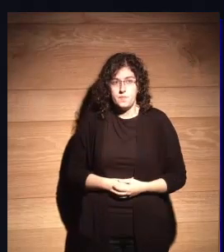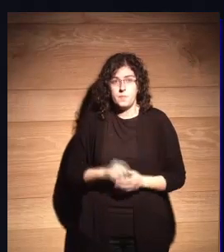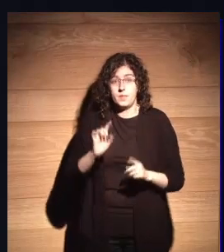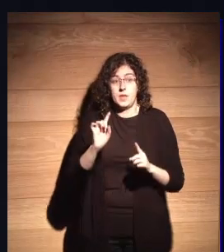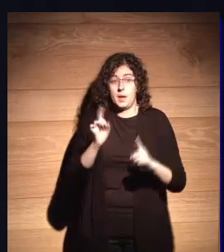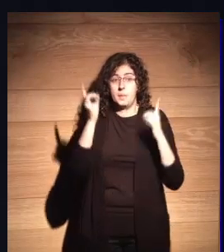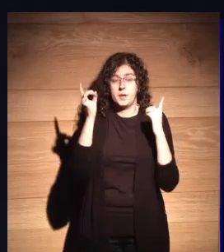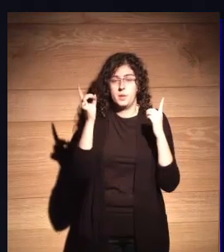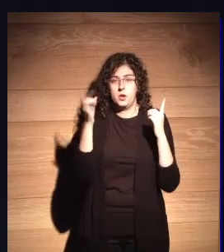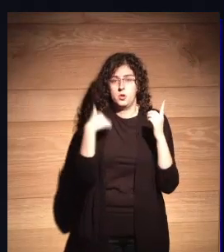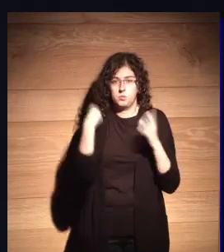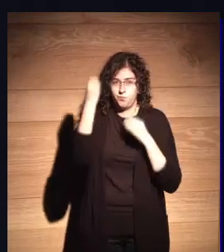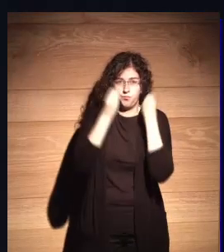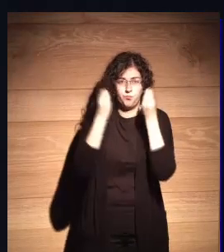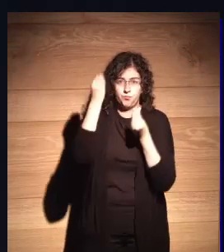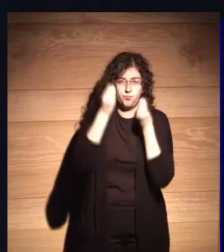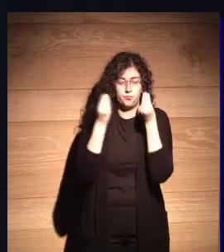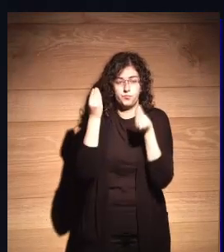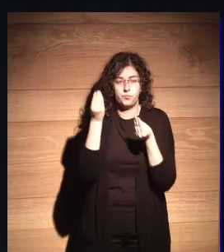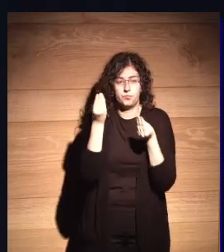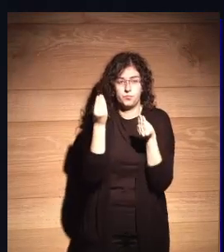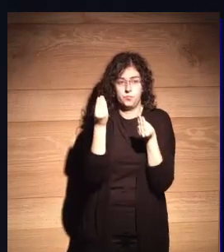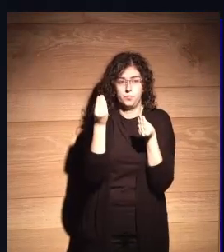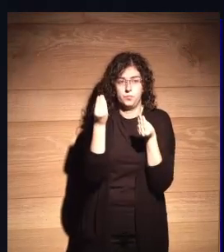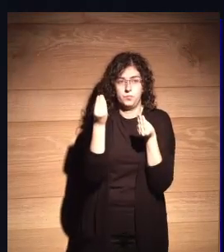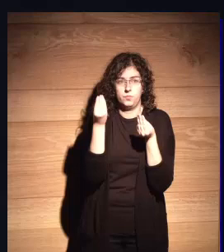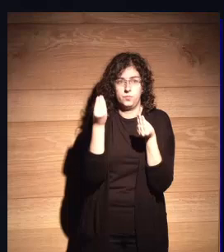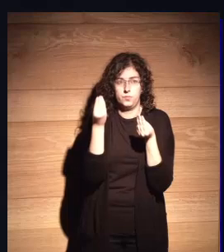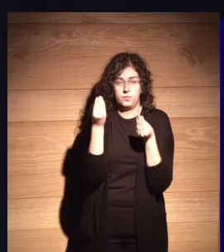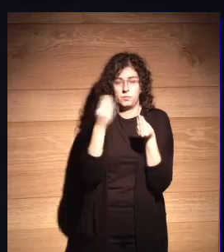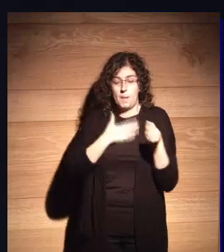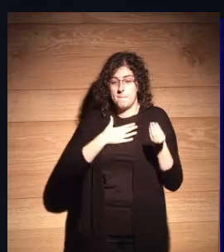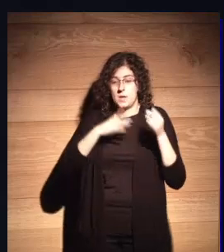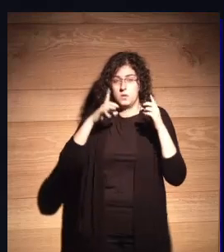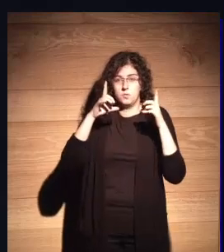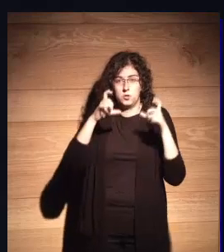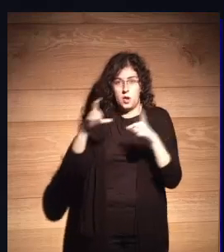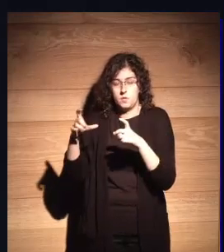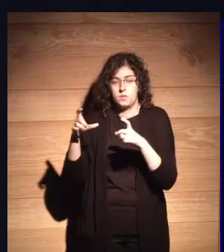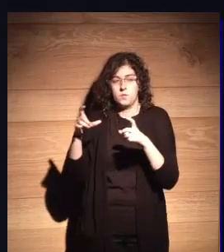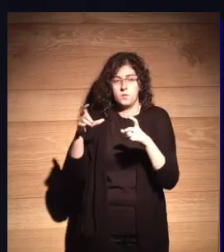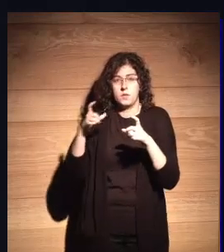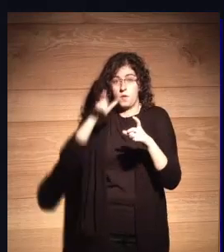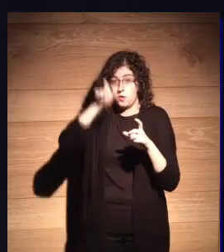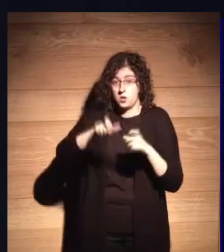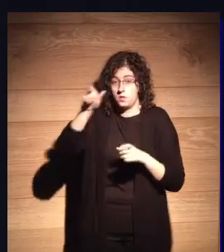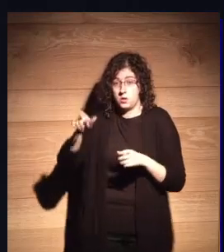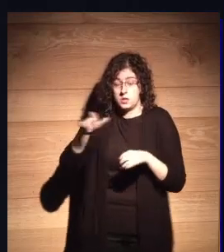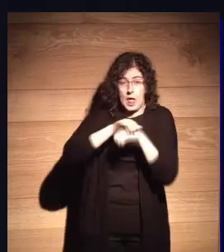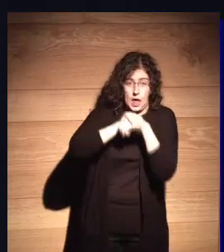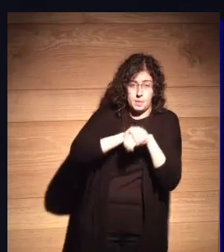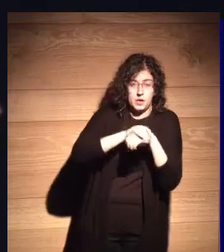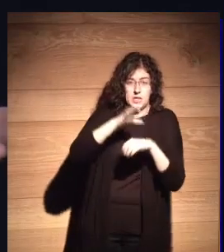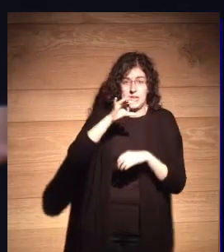my very close photographer friends, Sebastio and Knockway, different people, shooting black and white. I think it's great. I think you